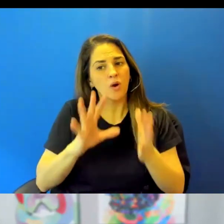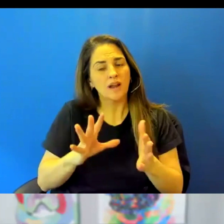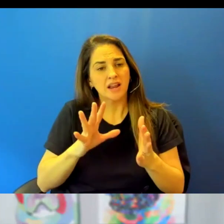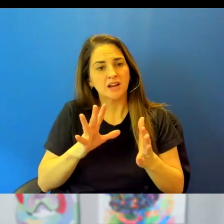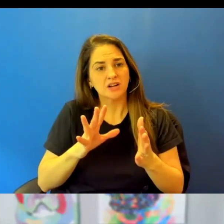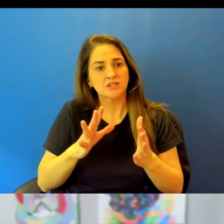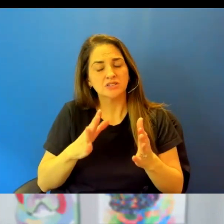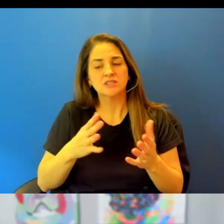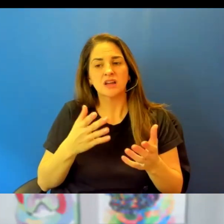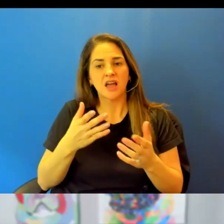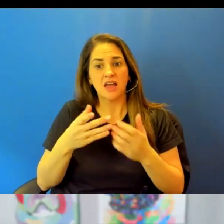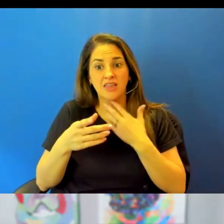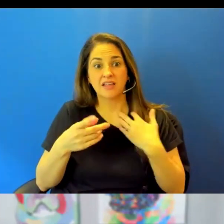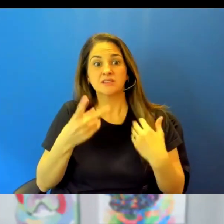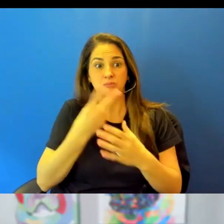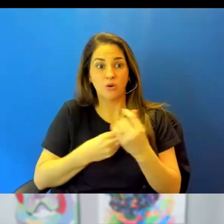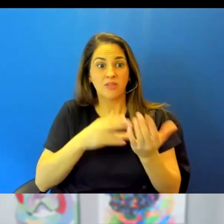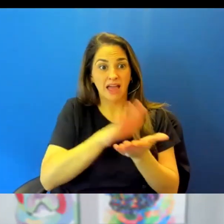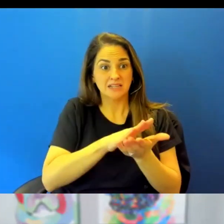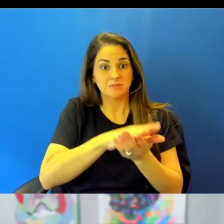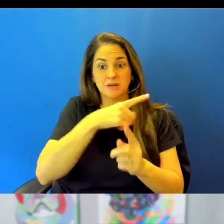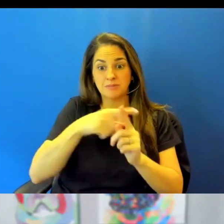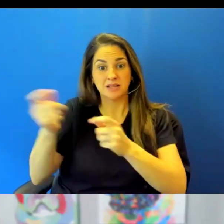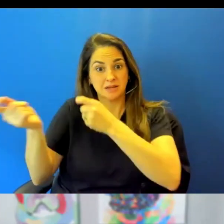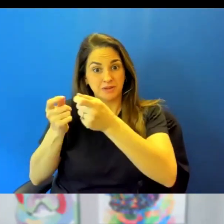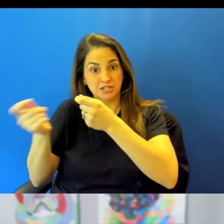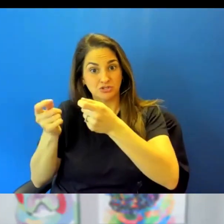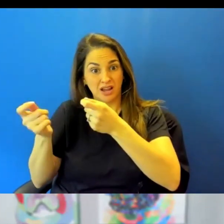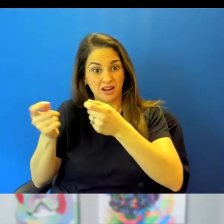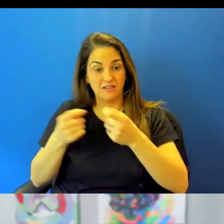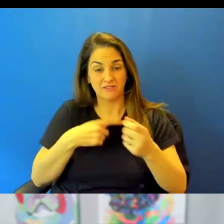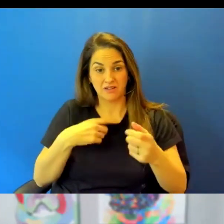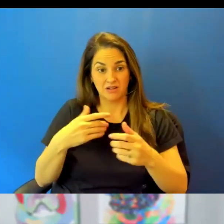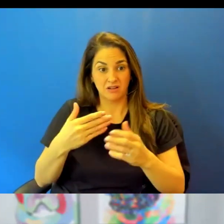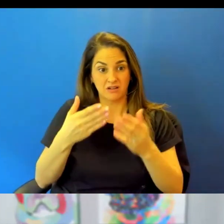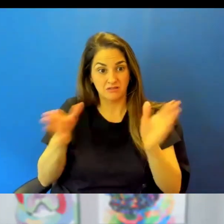both academic and administrative sides?